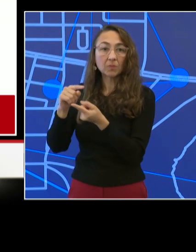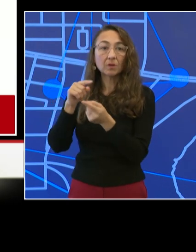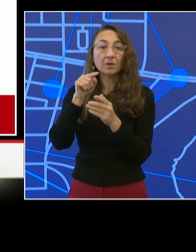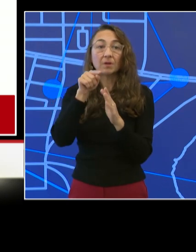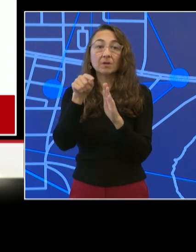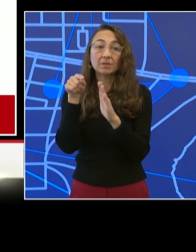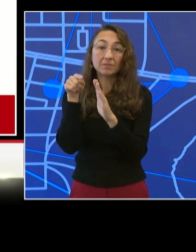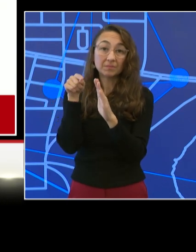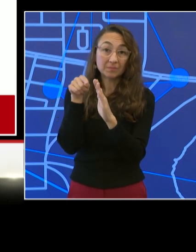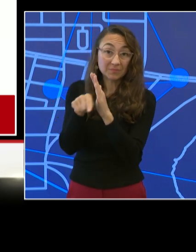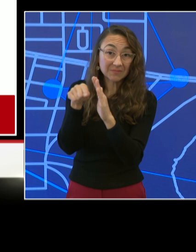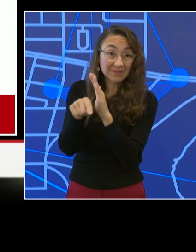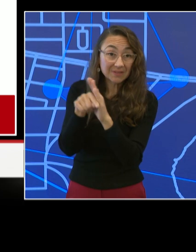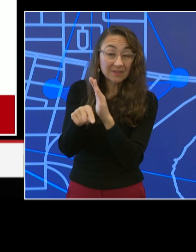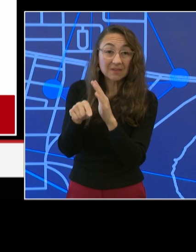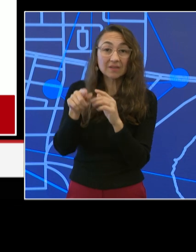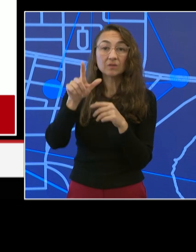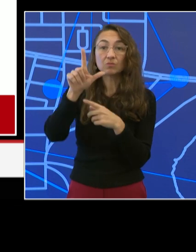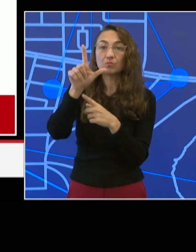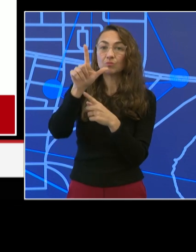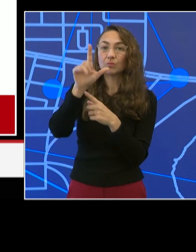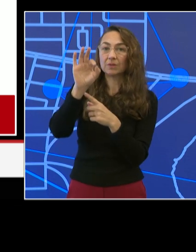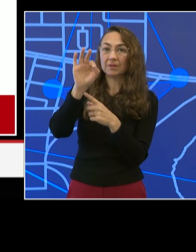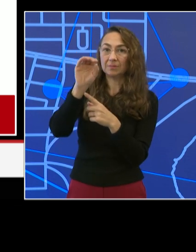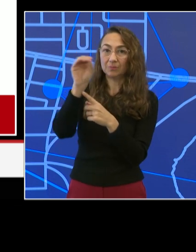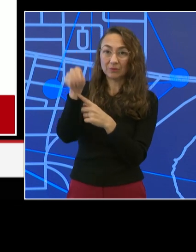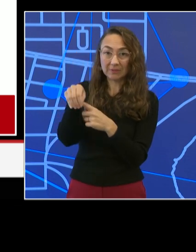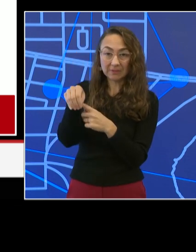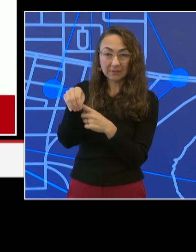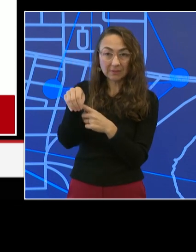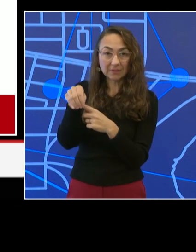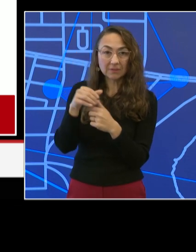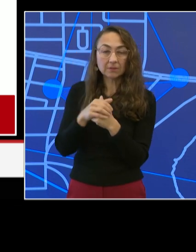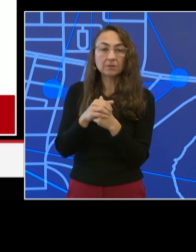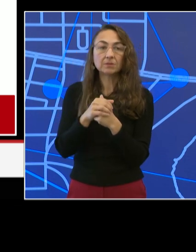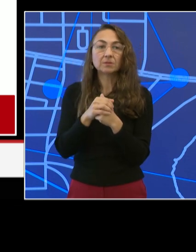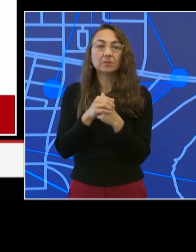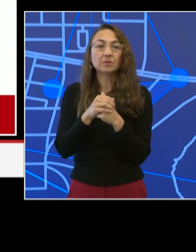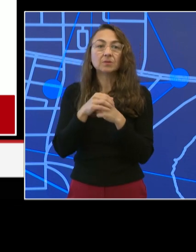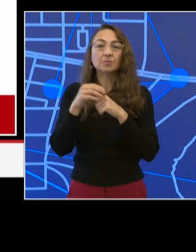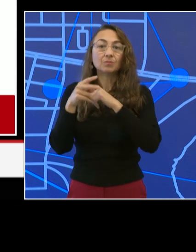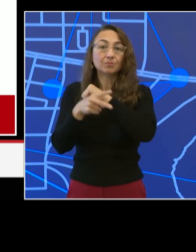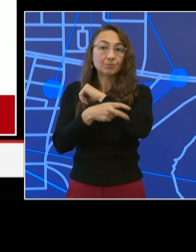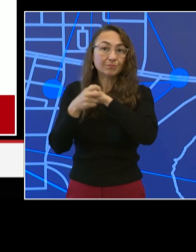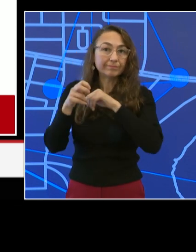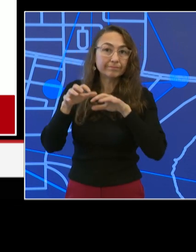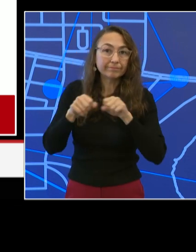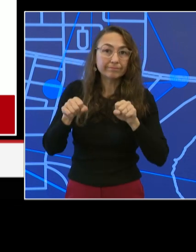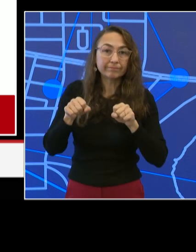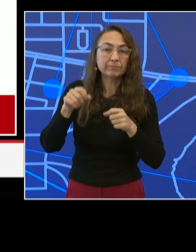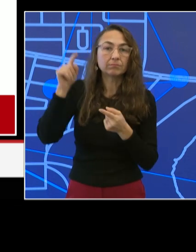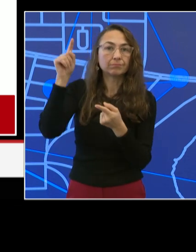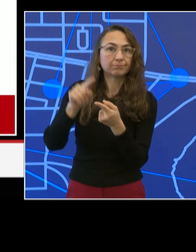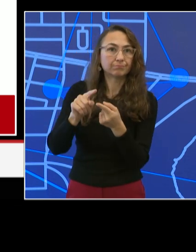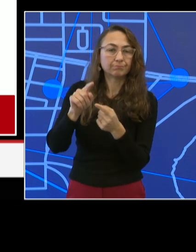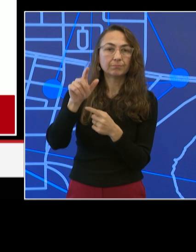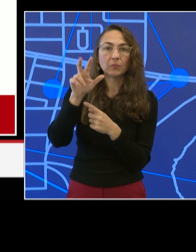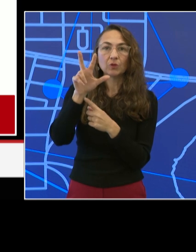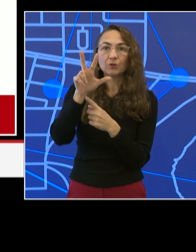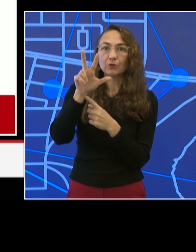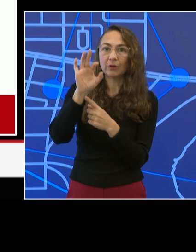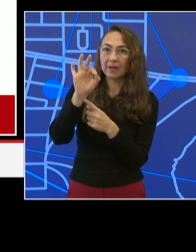included in that count. We're continuing to see a reduction in trend in our assaults with dangerous weapons, which is